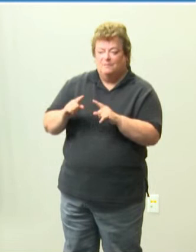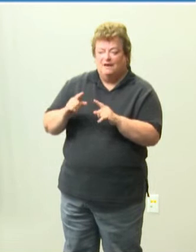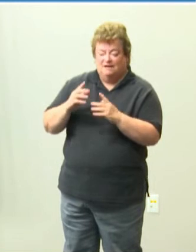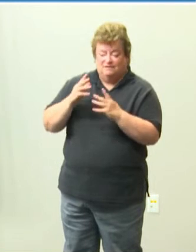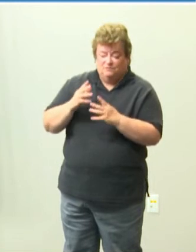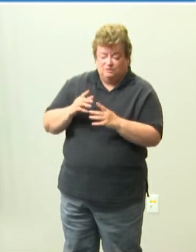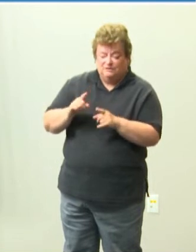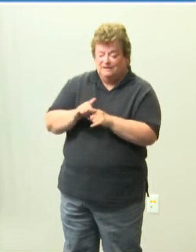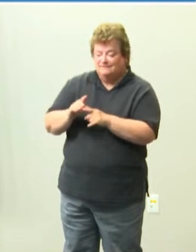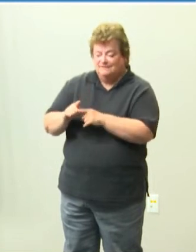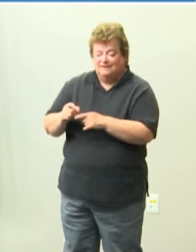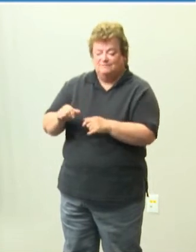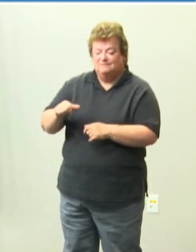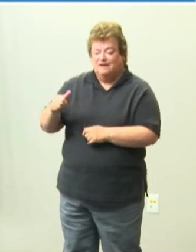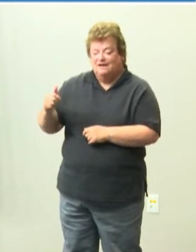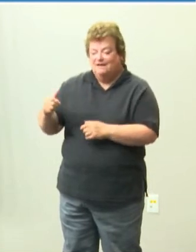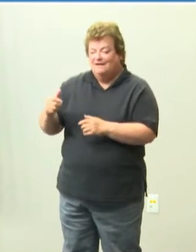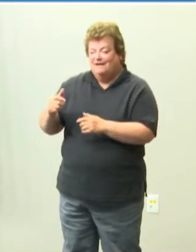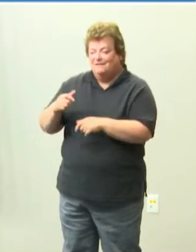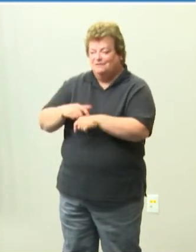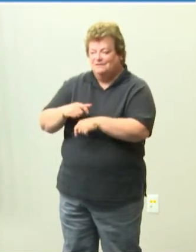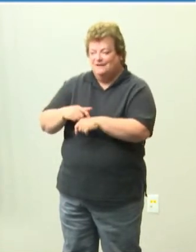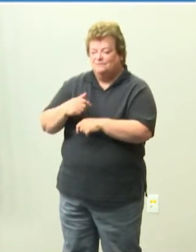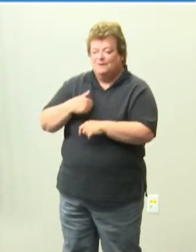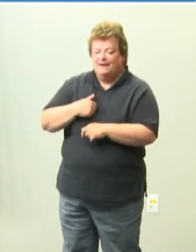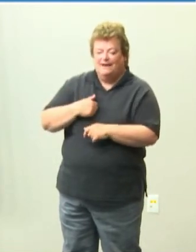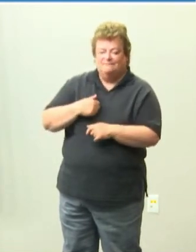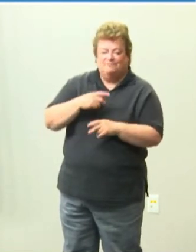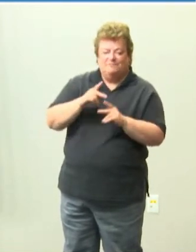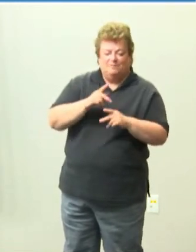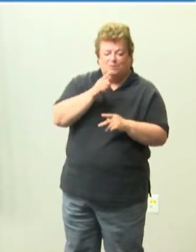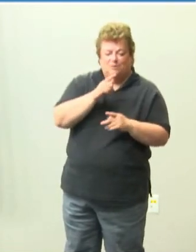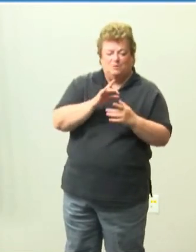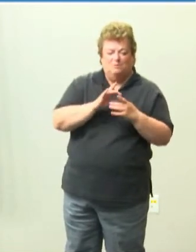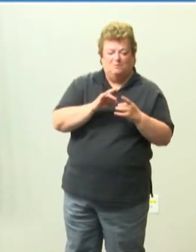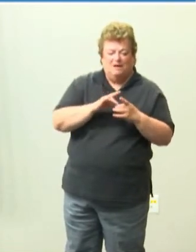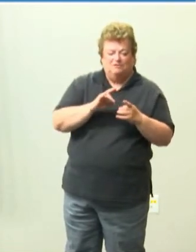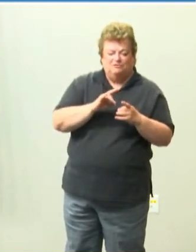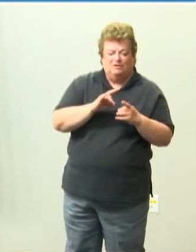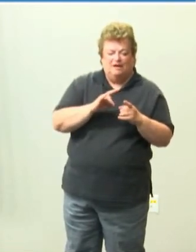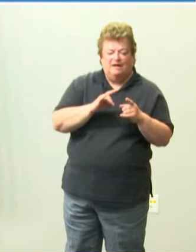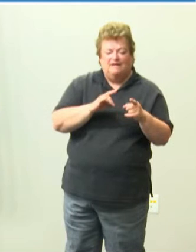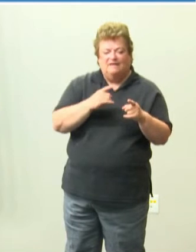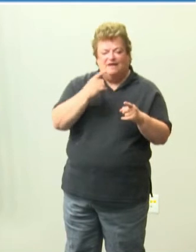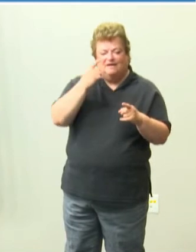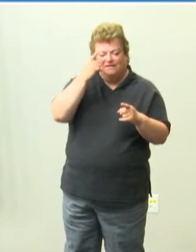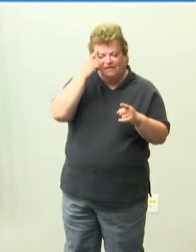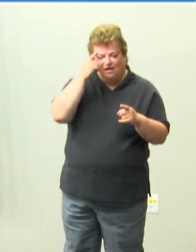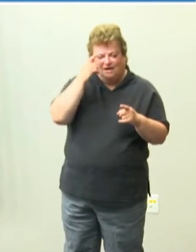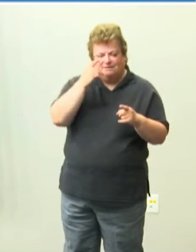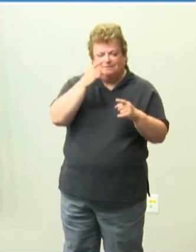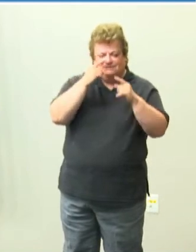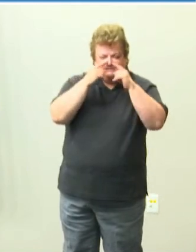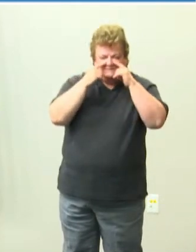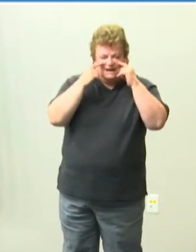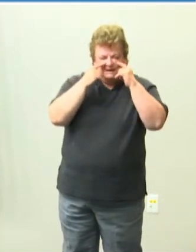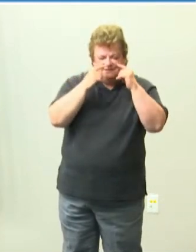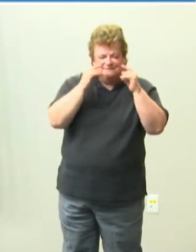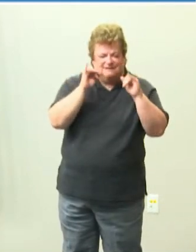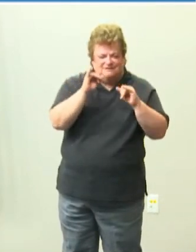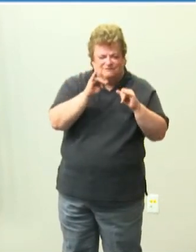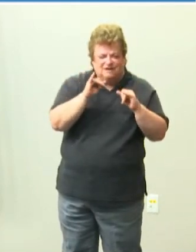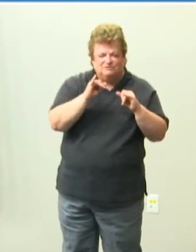unfortunately, like a lot of times, we had somebody who mentioned they thought maybe they were getting a sinus infection and they weren't feeling well and they went to